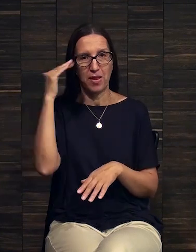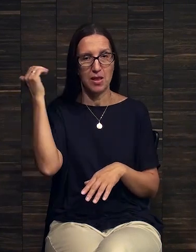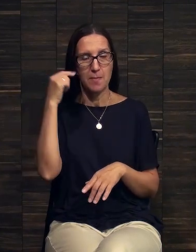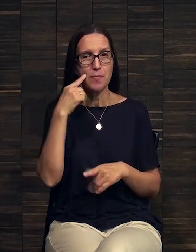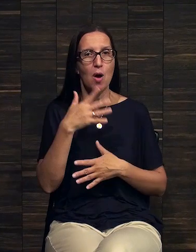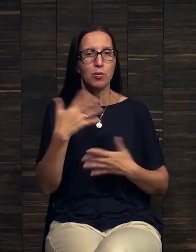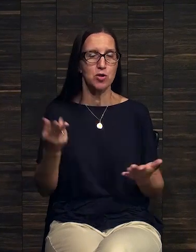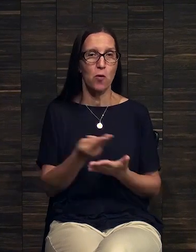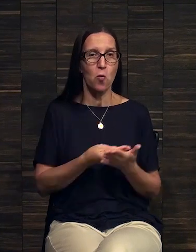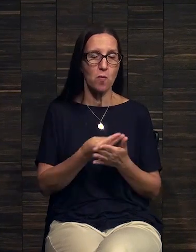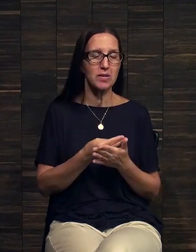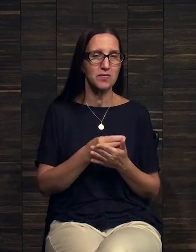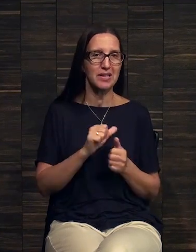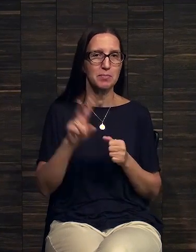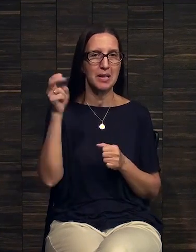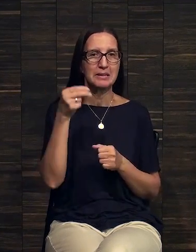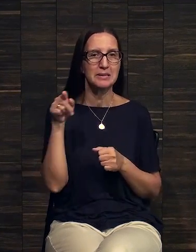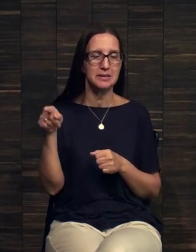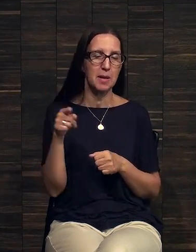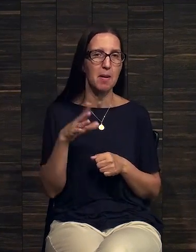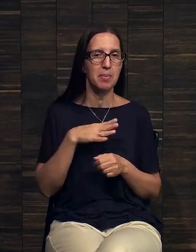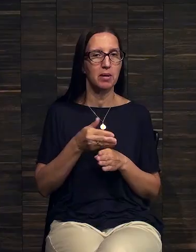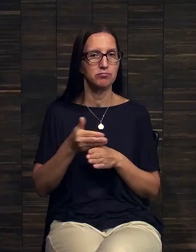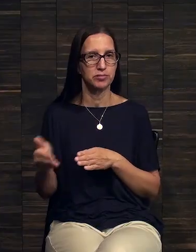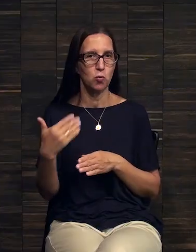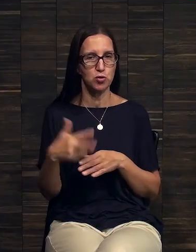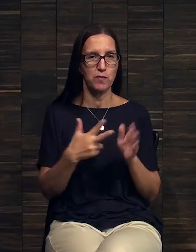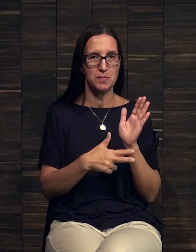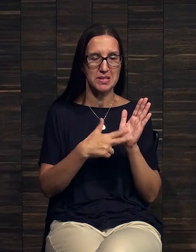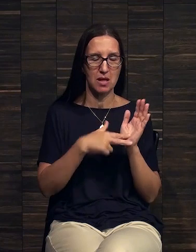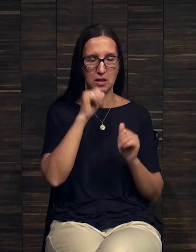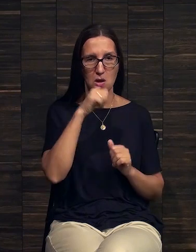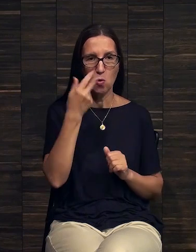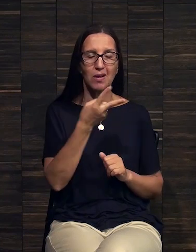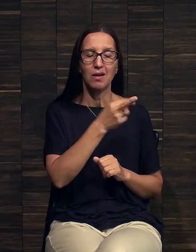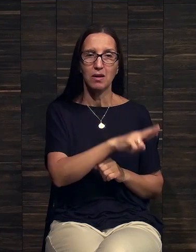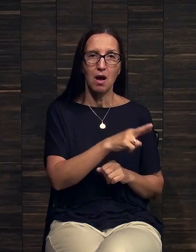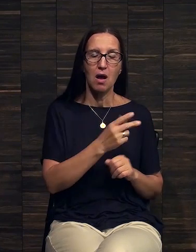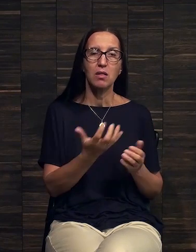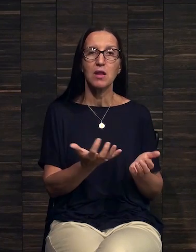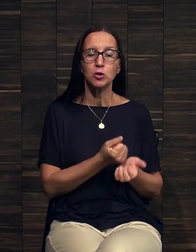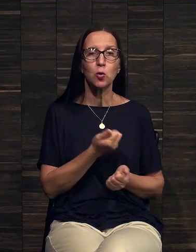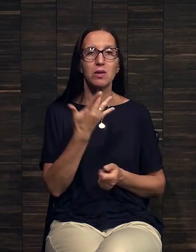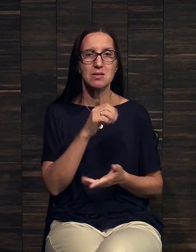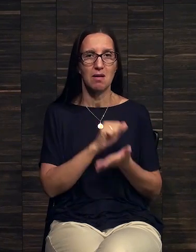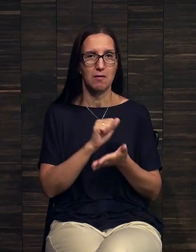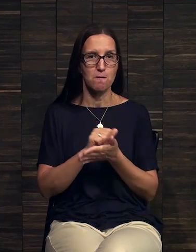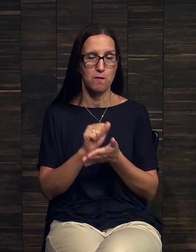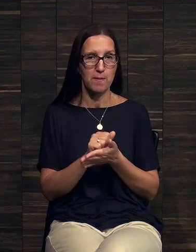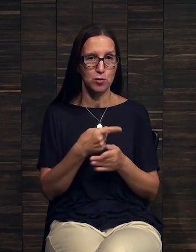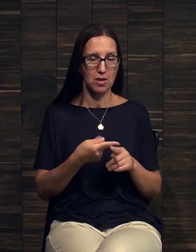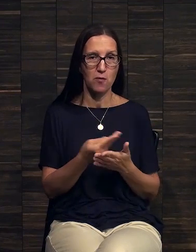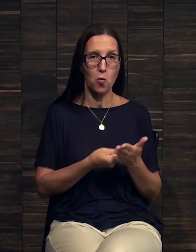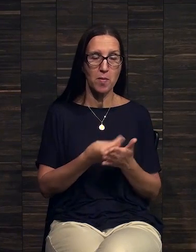1968. Most of the comics dedicated to Vietnamese war. They were published in the 80s. I found several